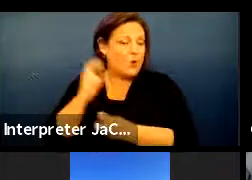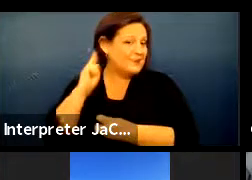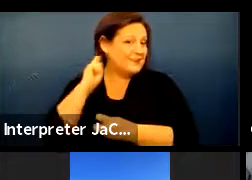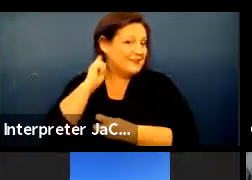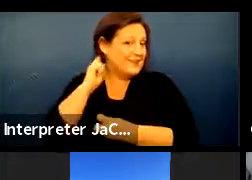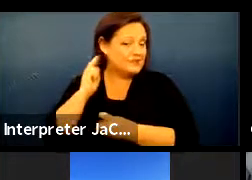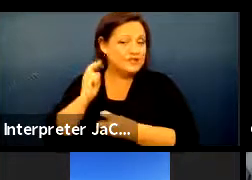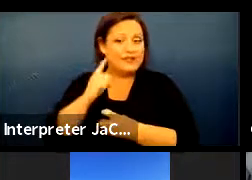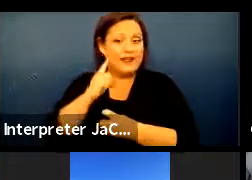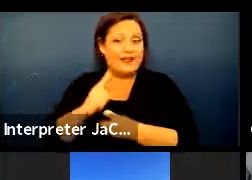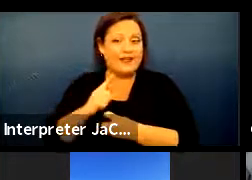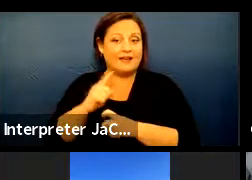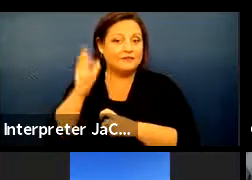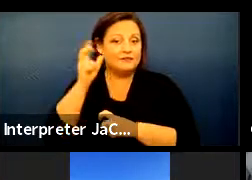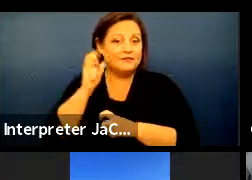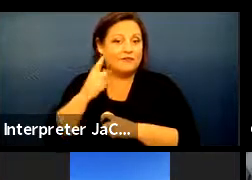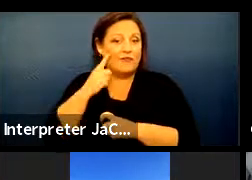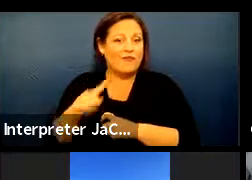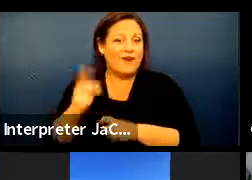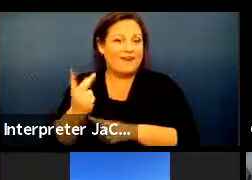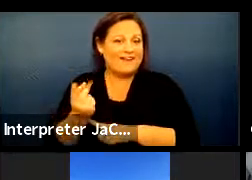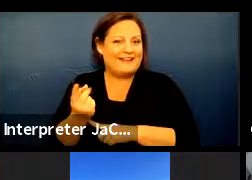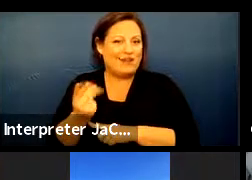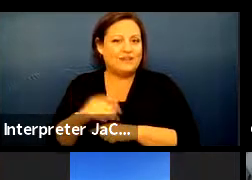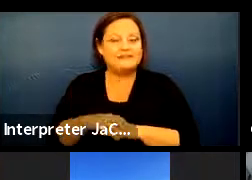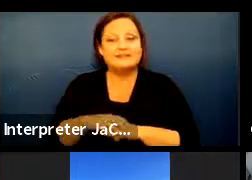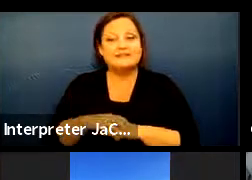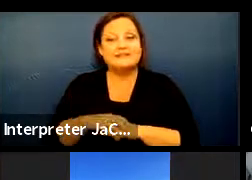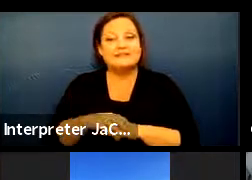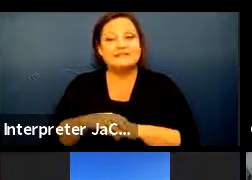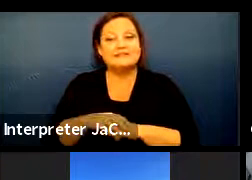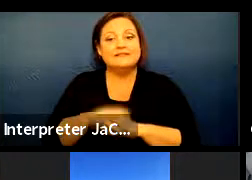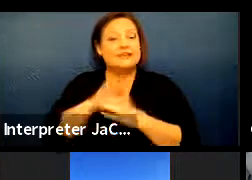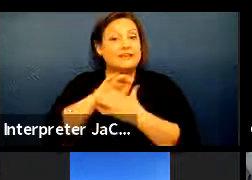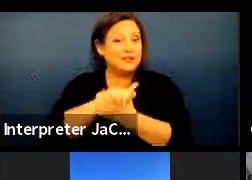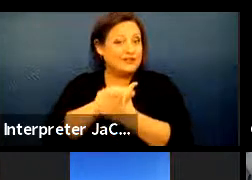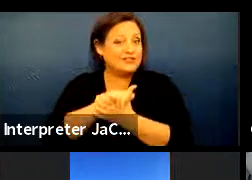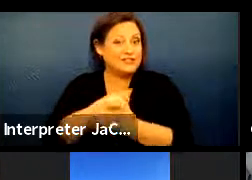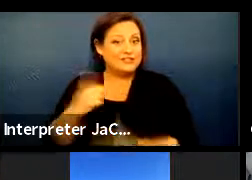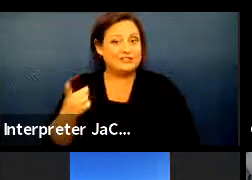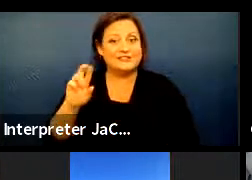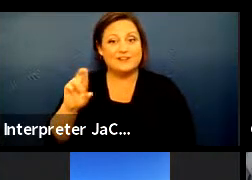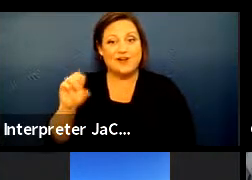Auditory Evoked Responses in Canines. Congratulations, Dr. Stone.